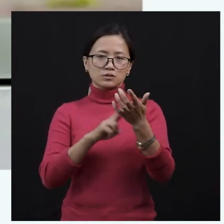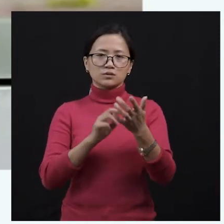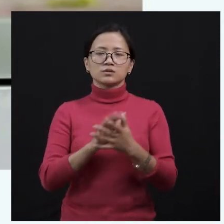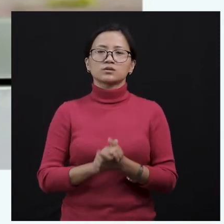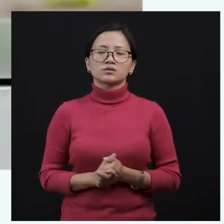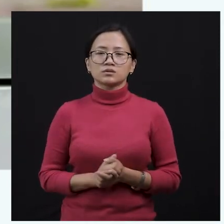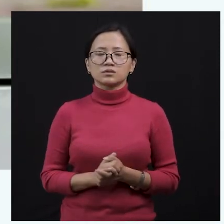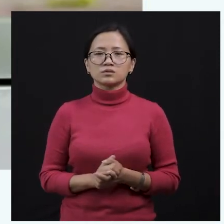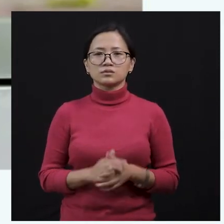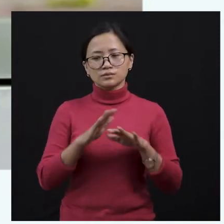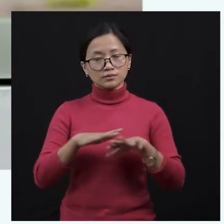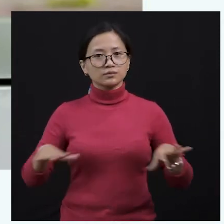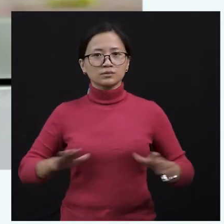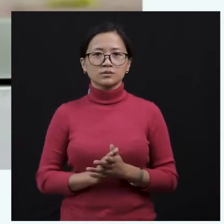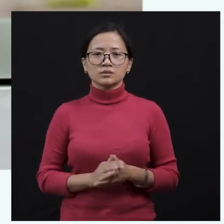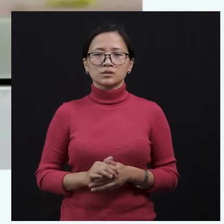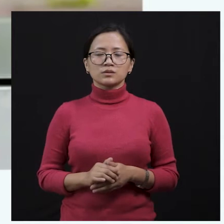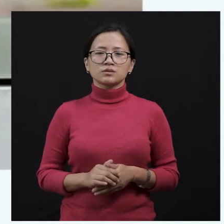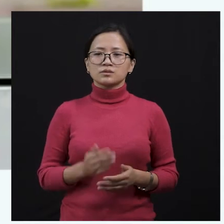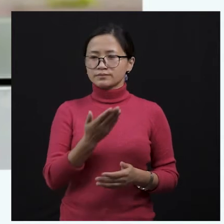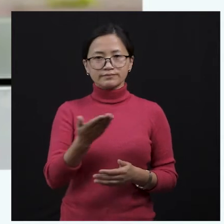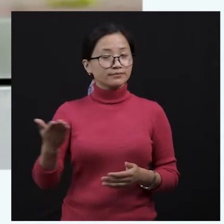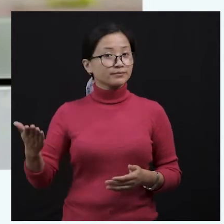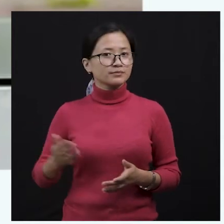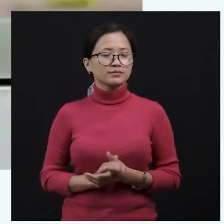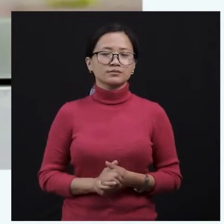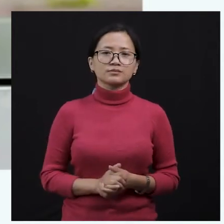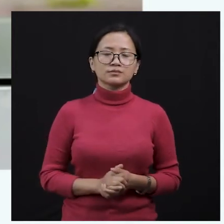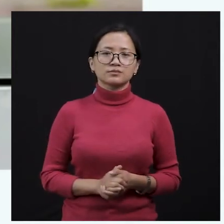Okay, so students, we are dependent on this.